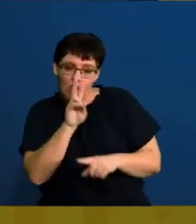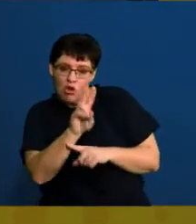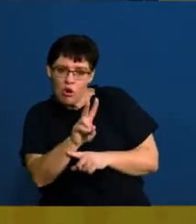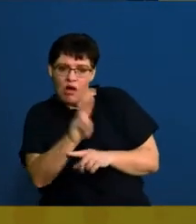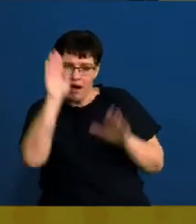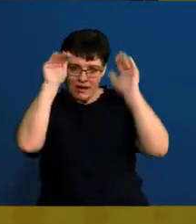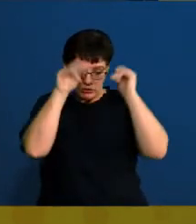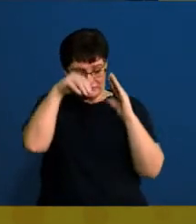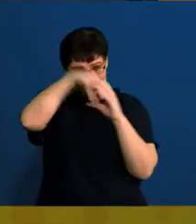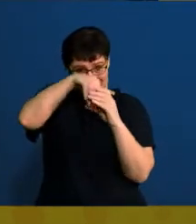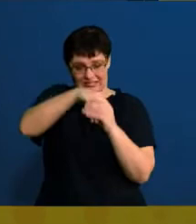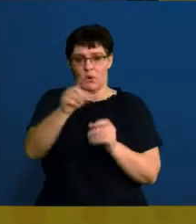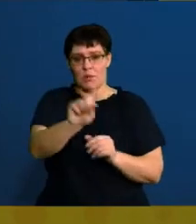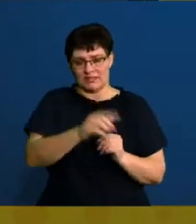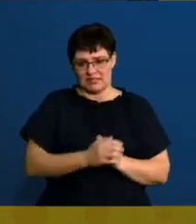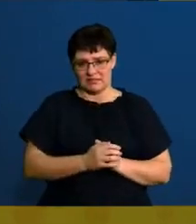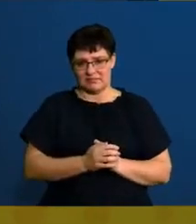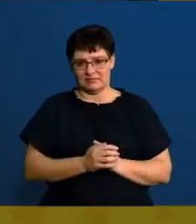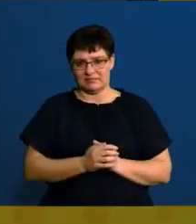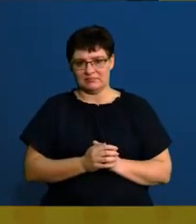the cartoon. So let's go on.